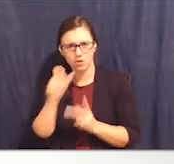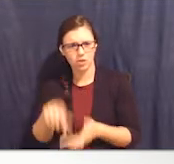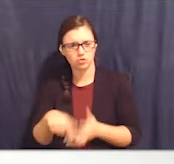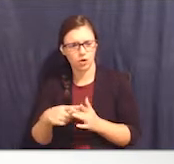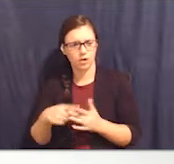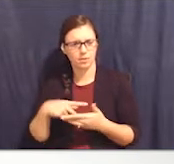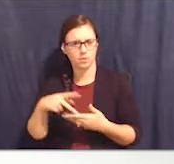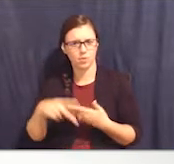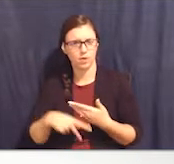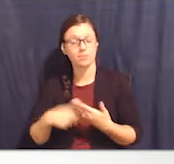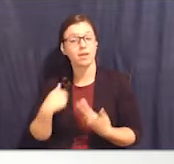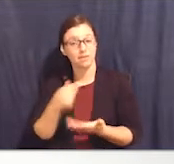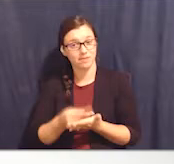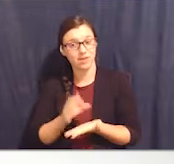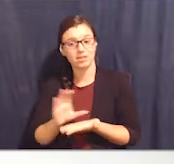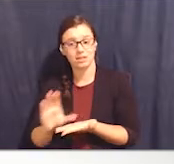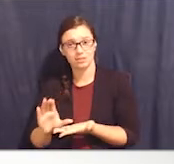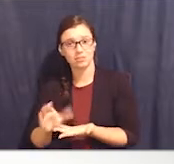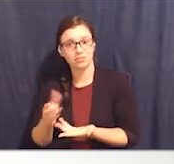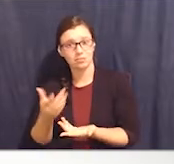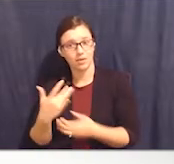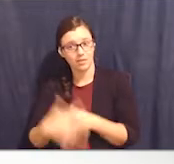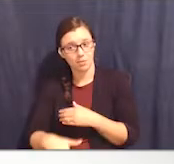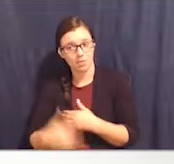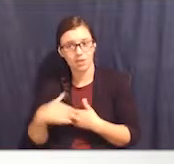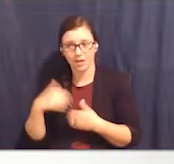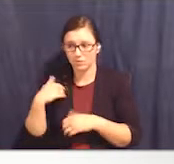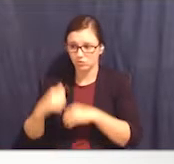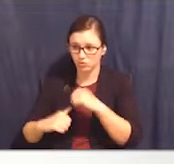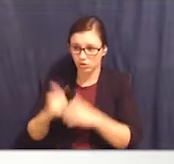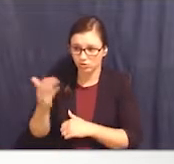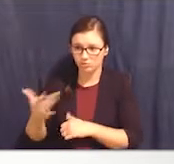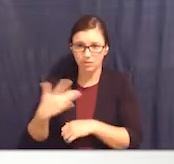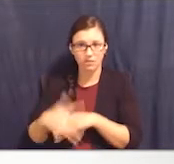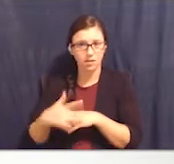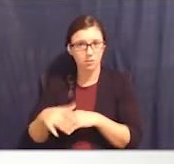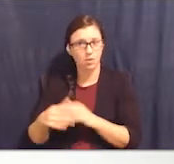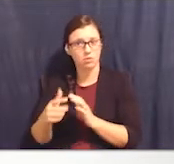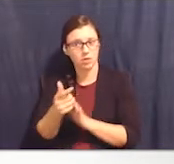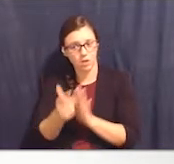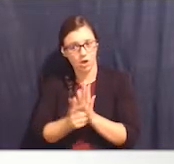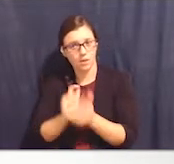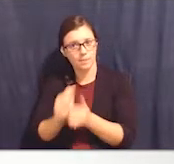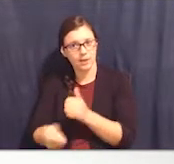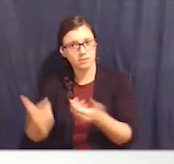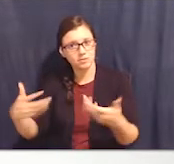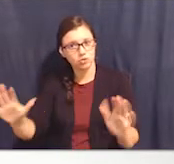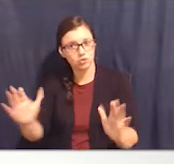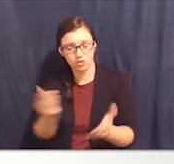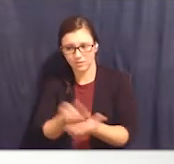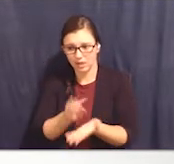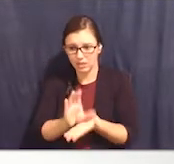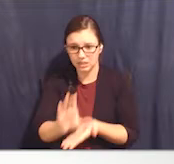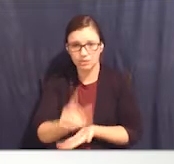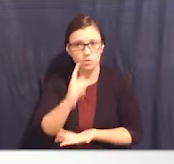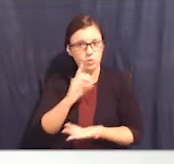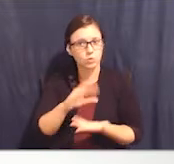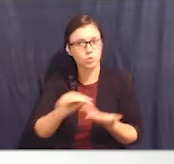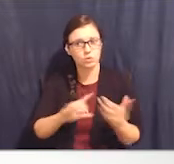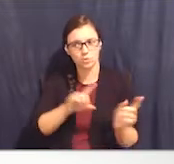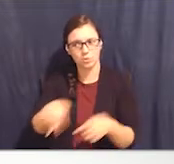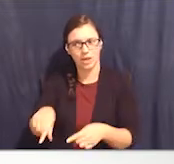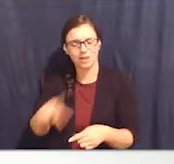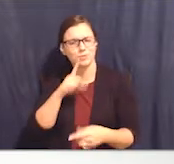relatively, and some folks aren't thinking that way yet. I mean, I guess, I don't know. But